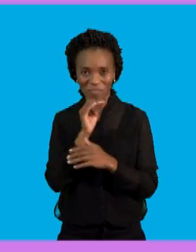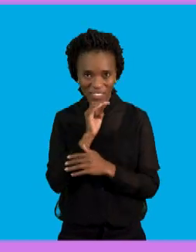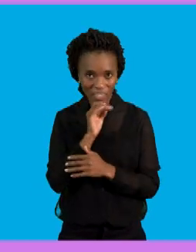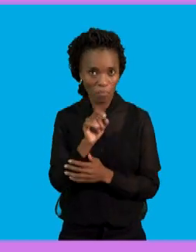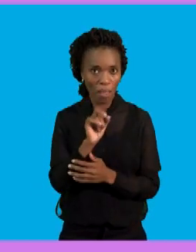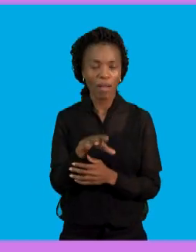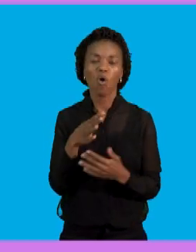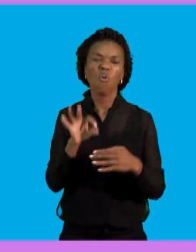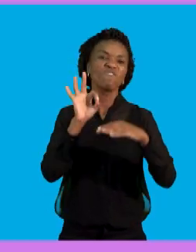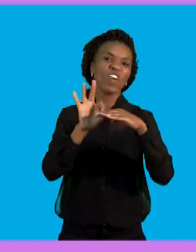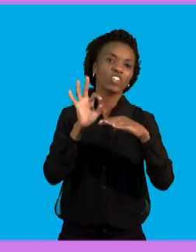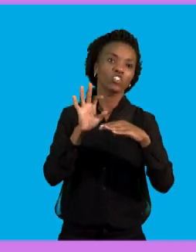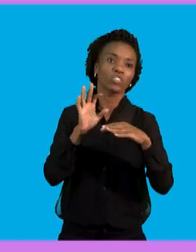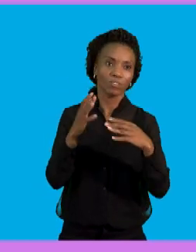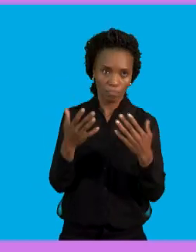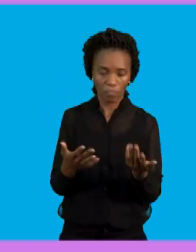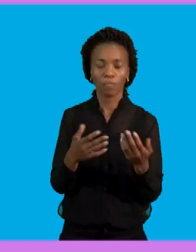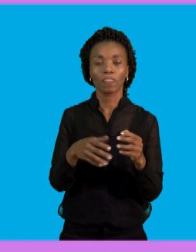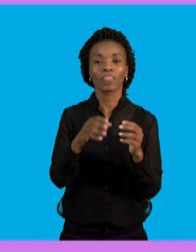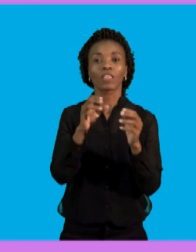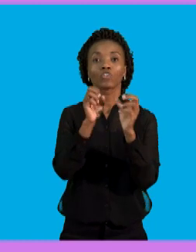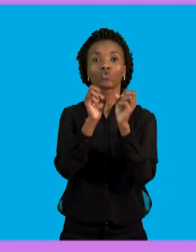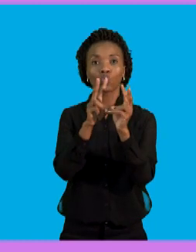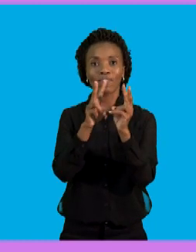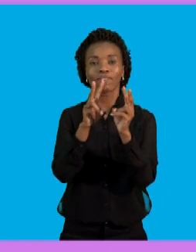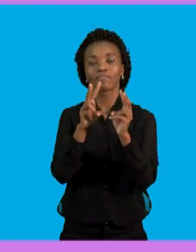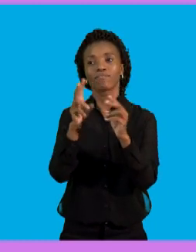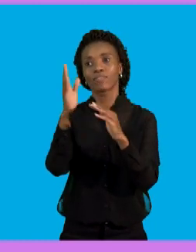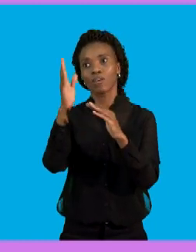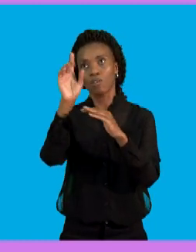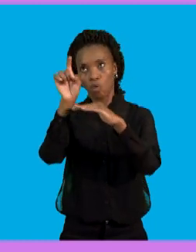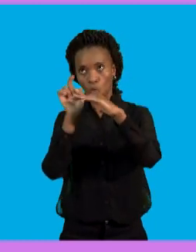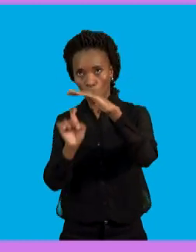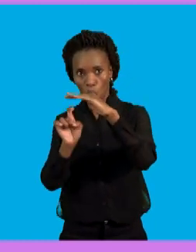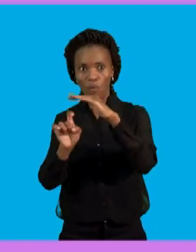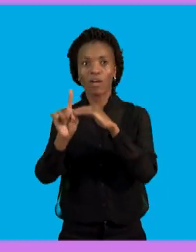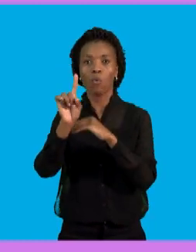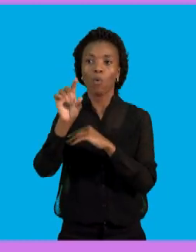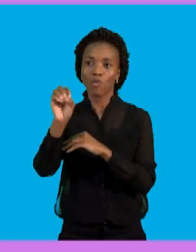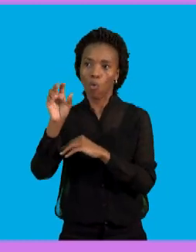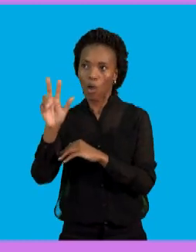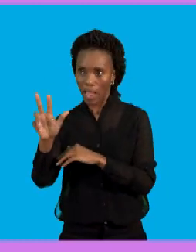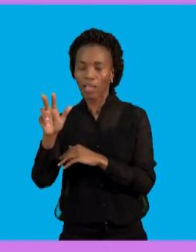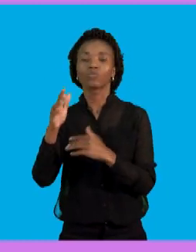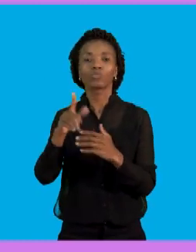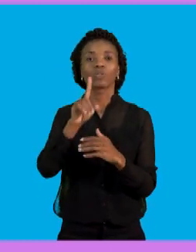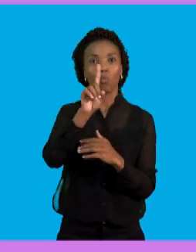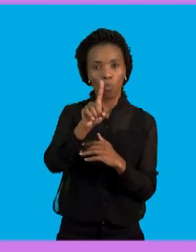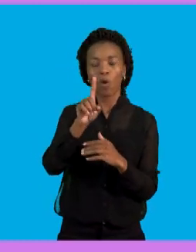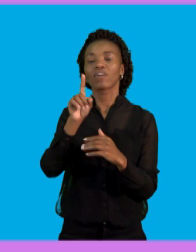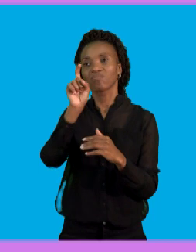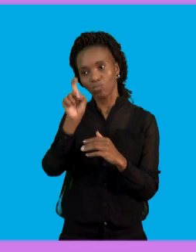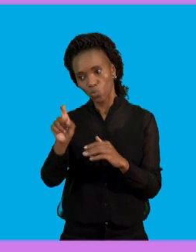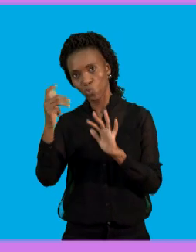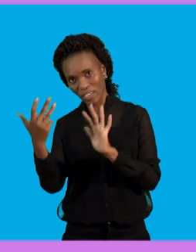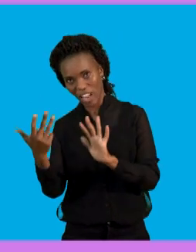on your fraction pattern, you can simply say 12 over 108. It will give you a simplified form, which will be 1